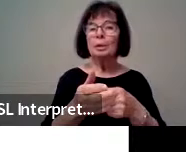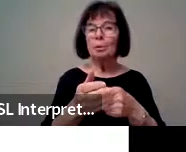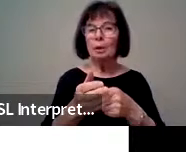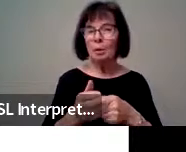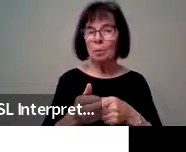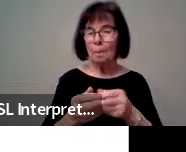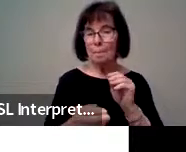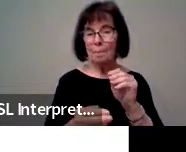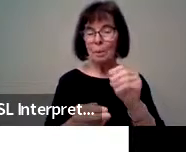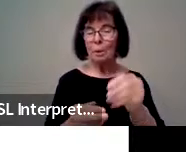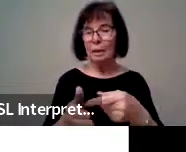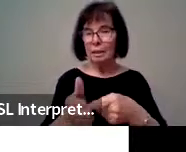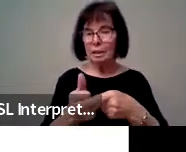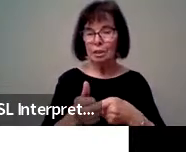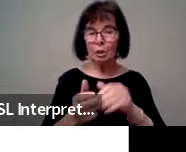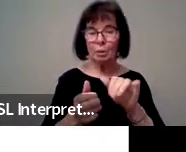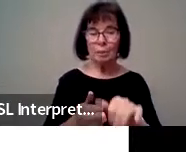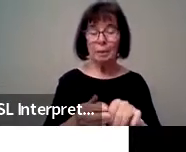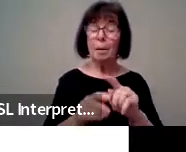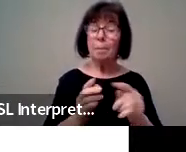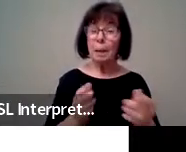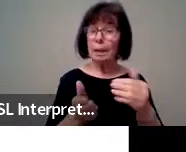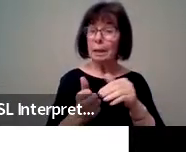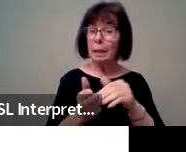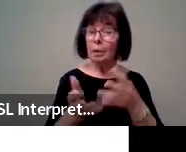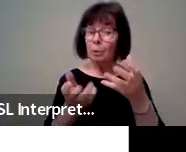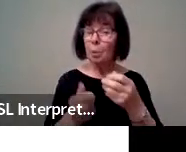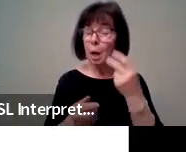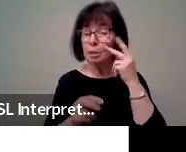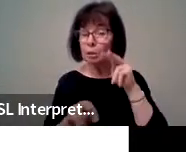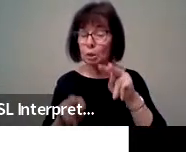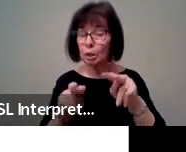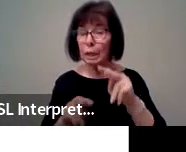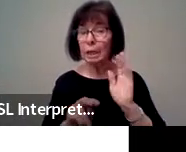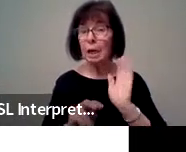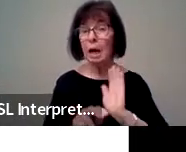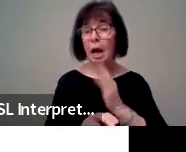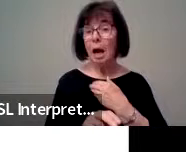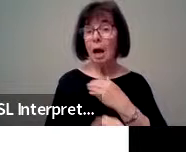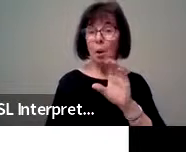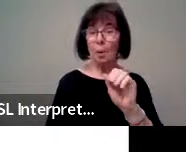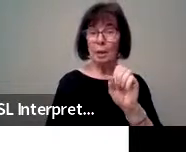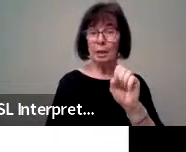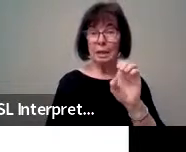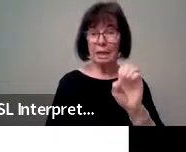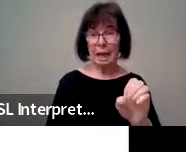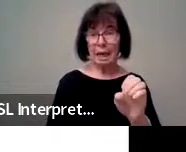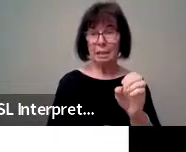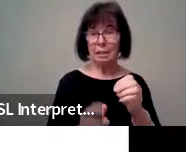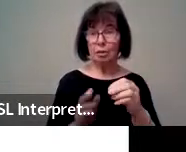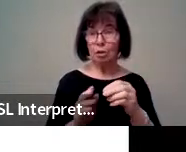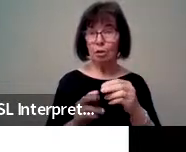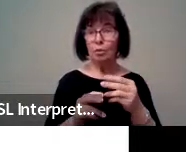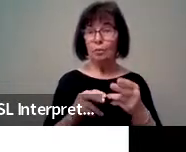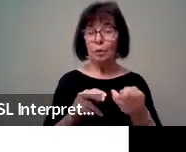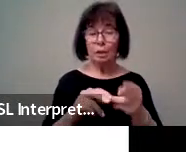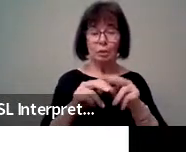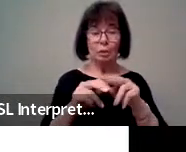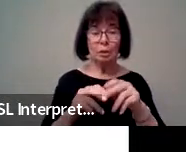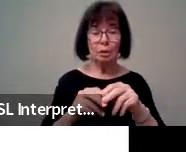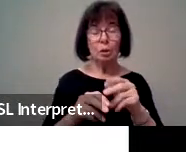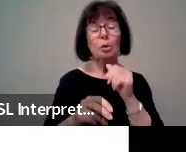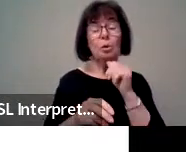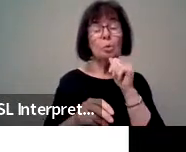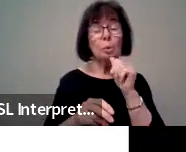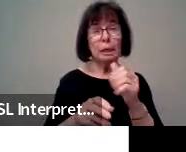our case rates. So still, again, it doesn't capture home tests, but we do get a lot of laboratory tests reported.